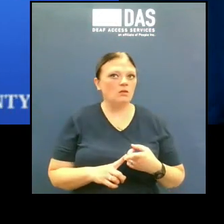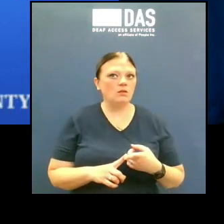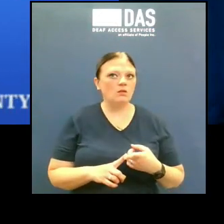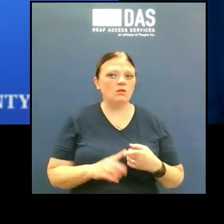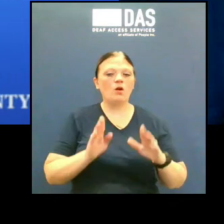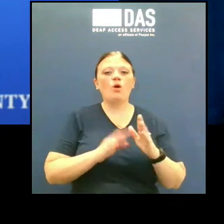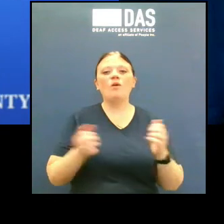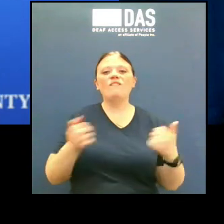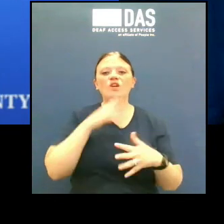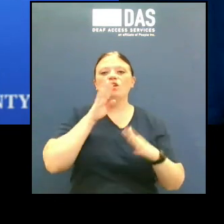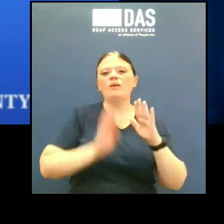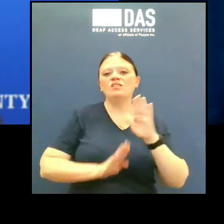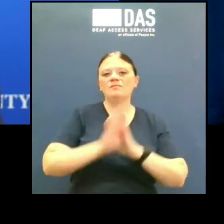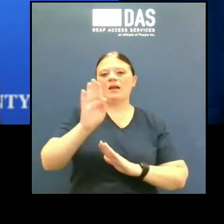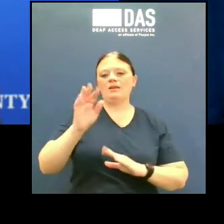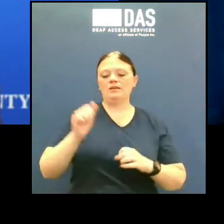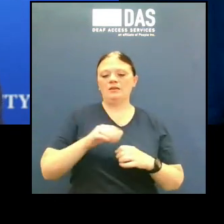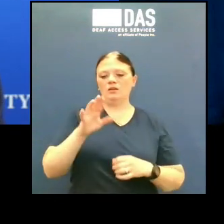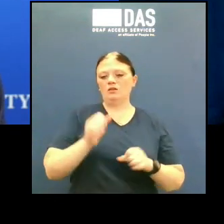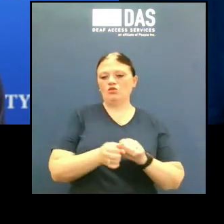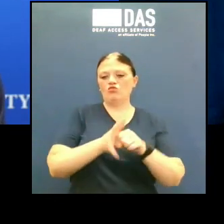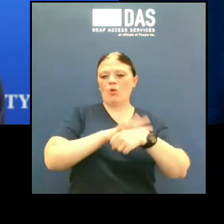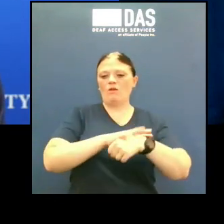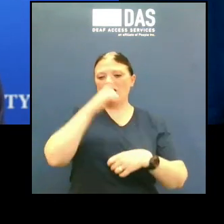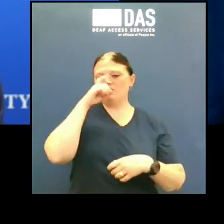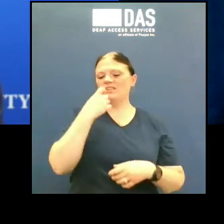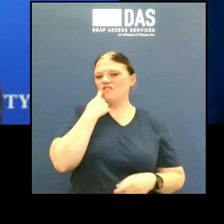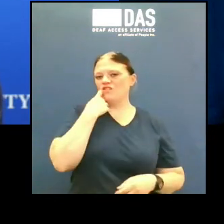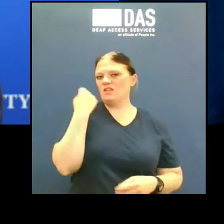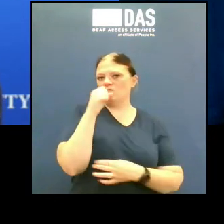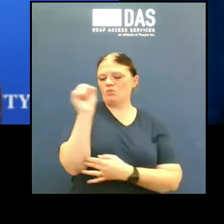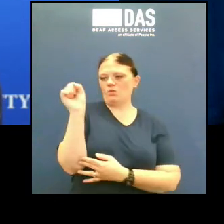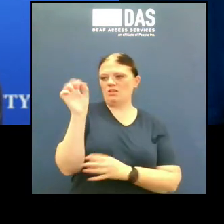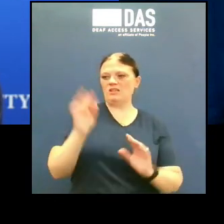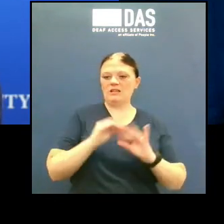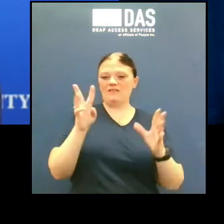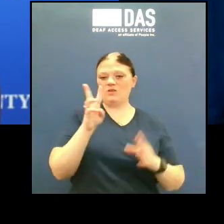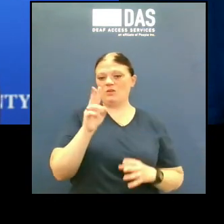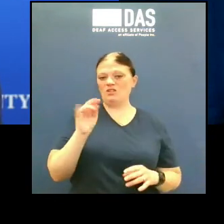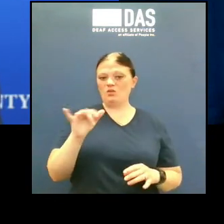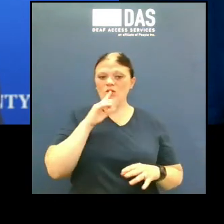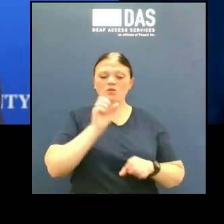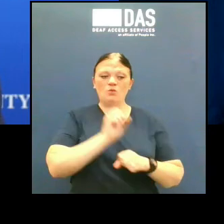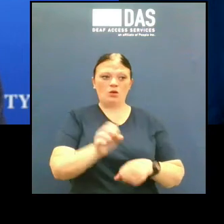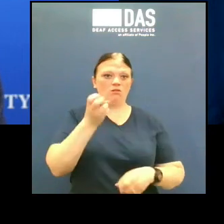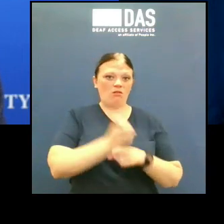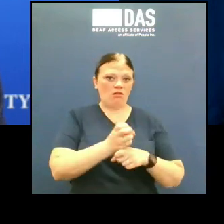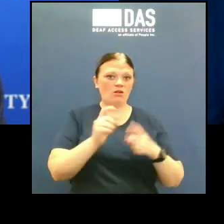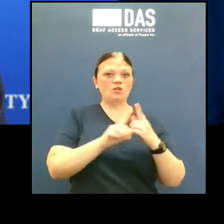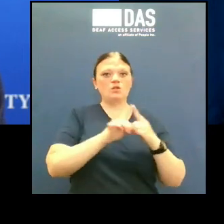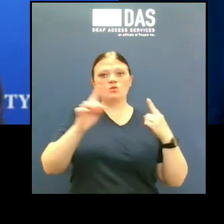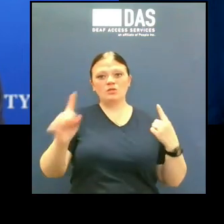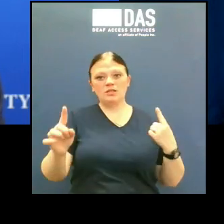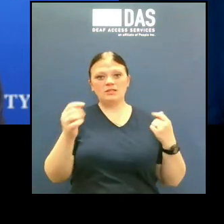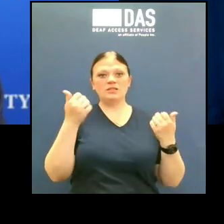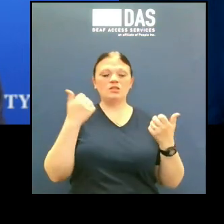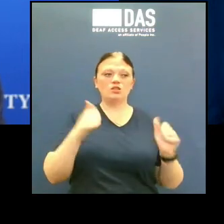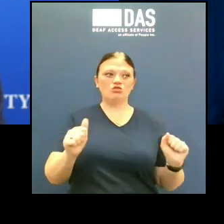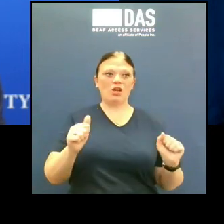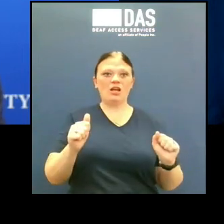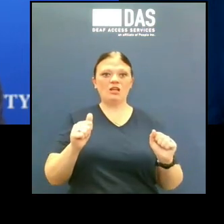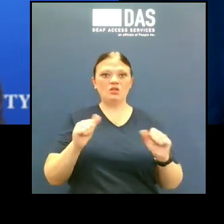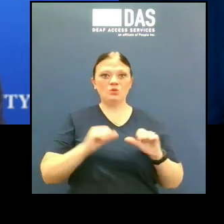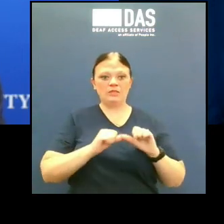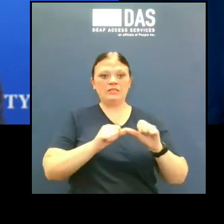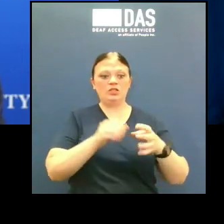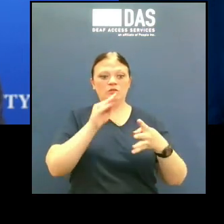in coronavirus cases due to the recent protests. Obviously, Western New York has been working pretty hard with social distancing to try and progress through